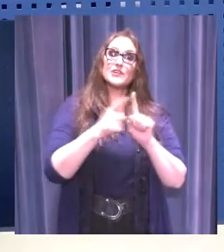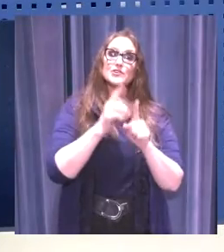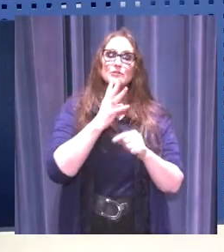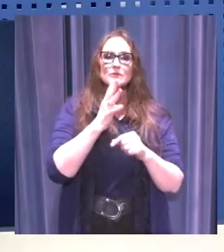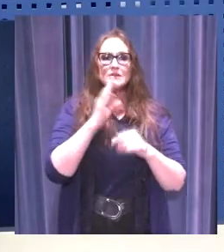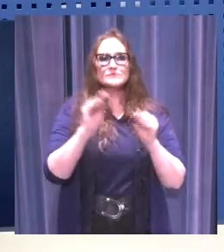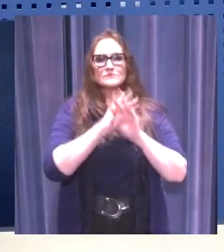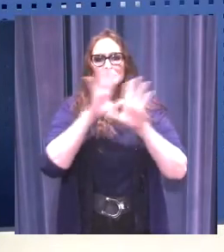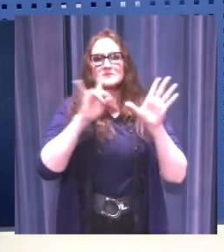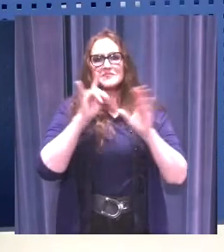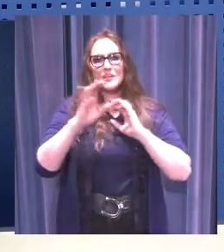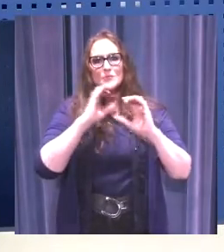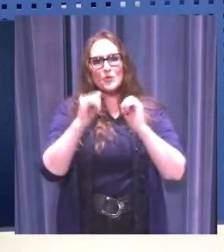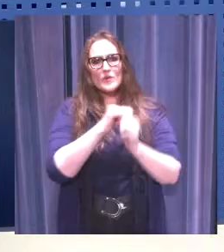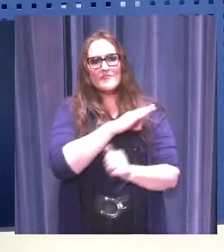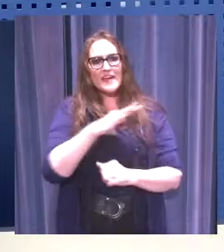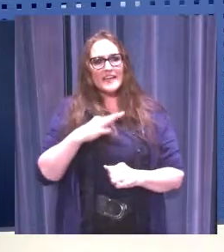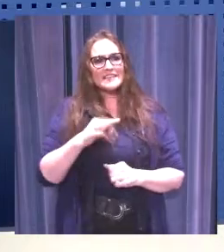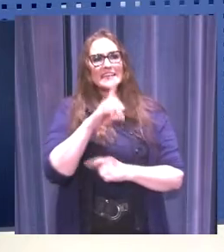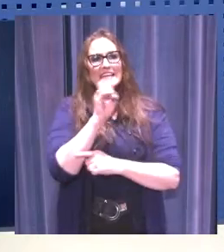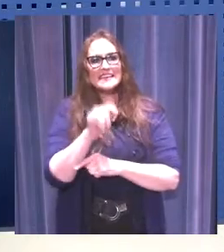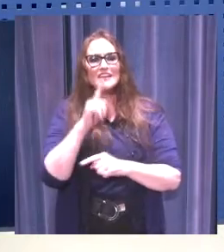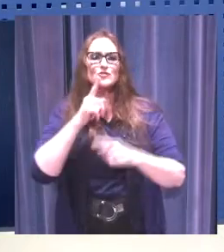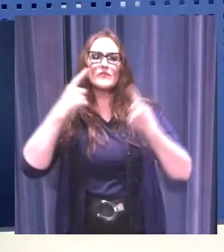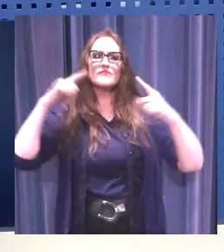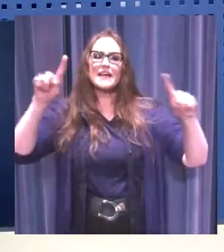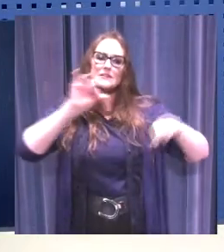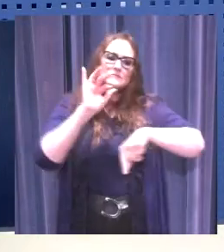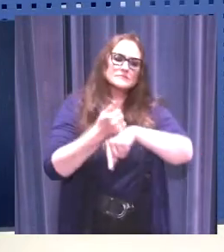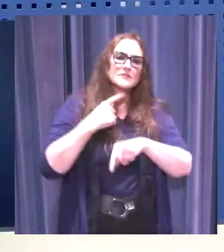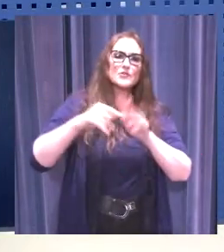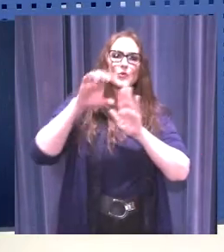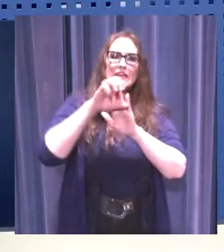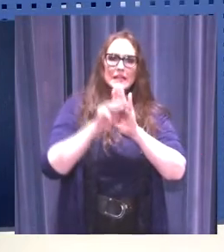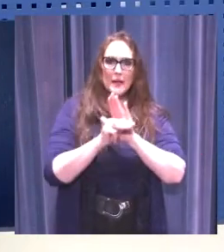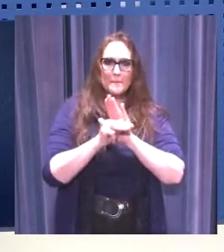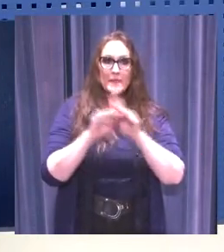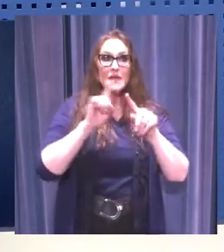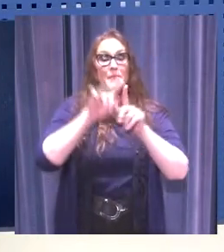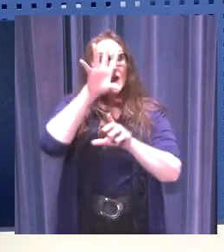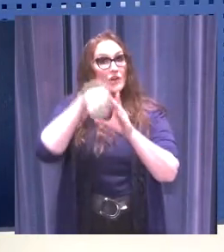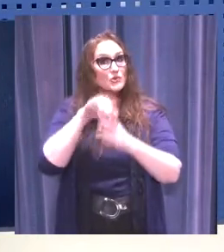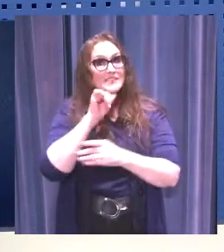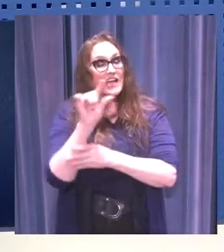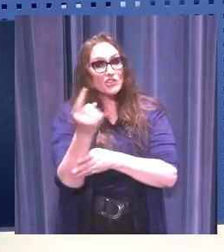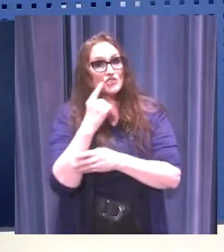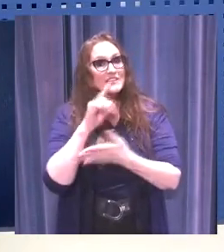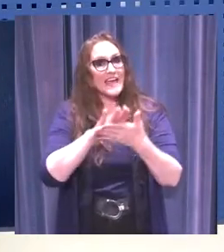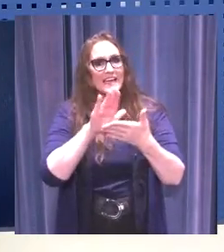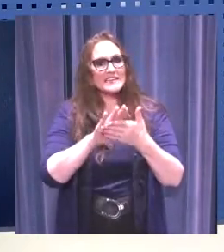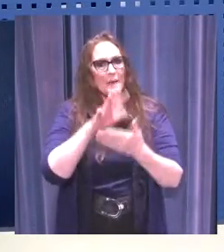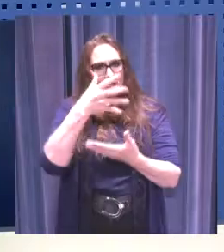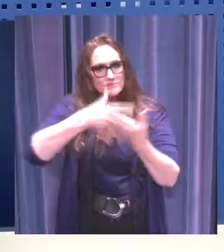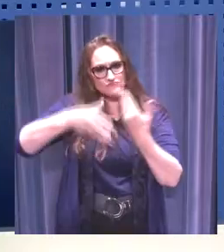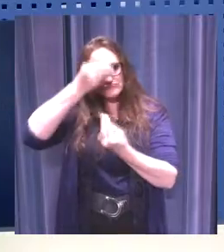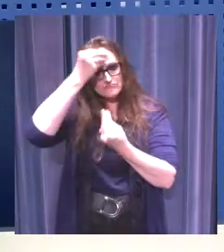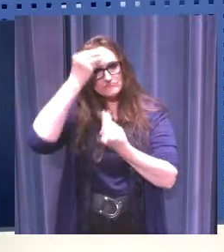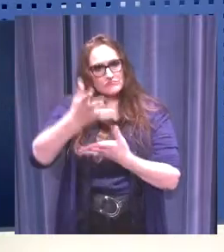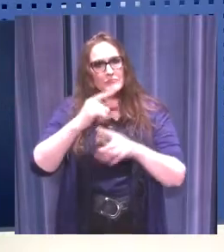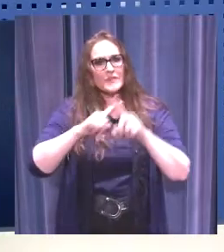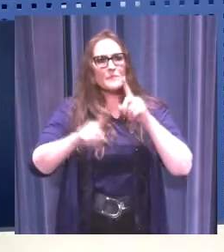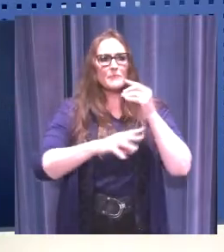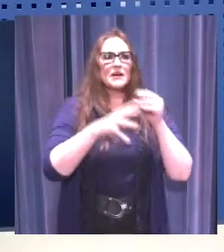and communicate with the faculty and deans to effectively implement this curriculum, which includes not just academic content, but student